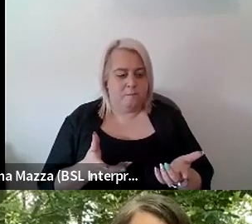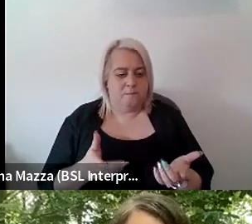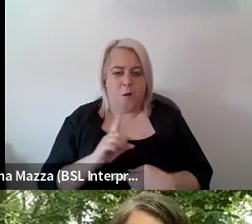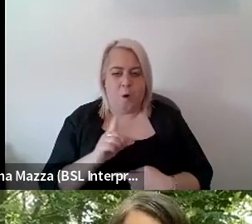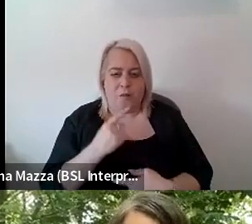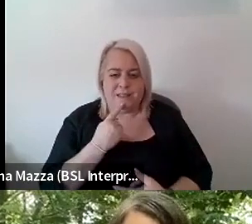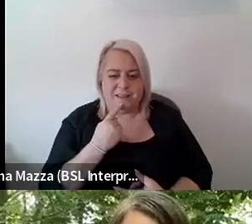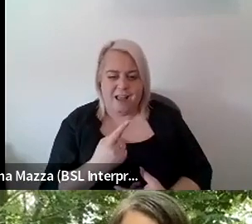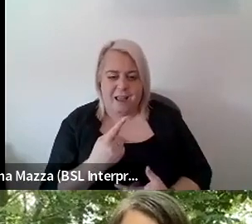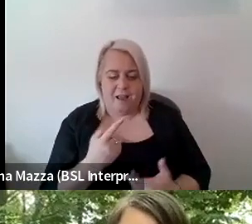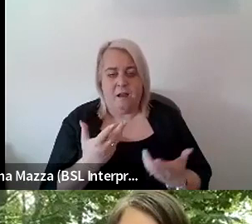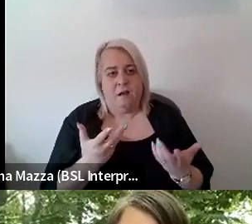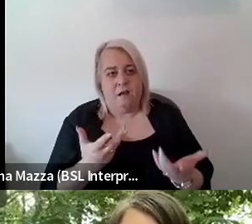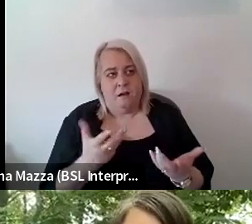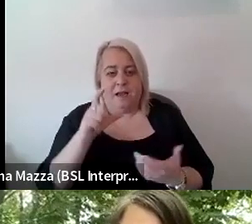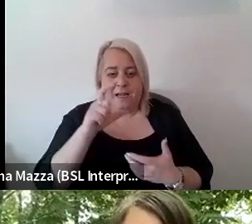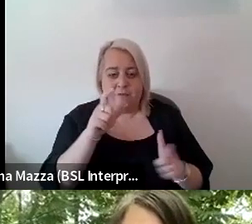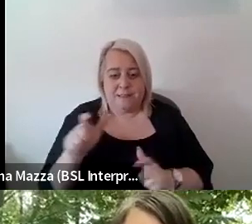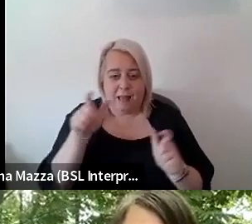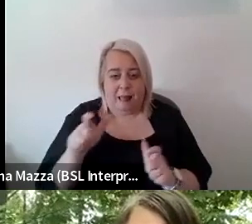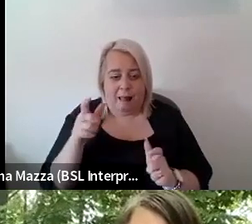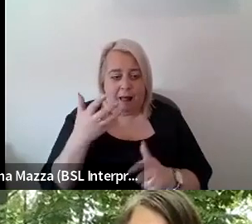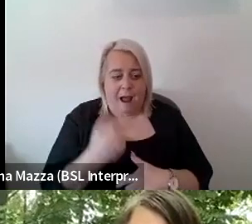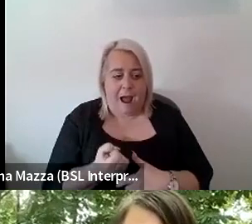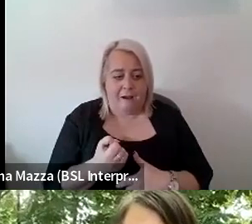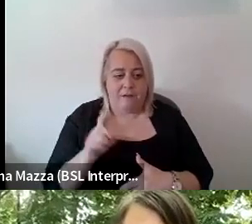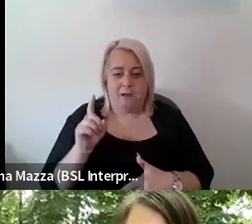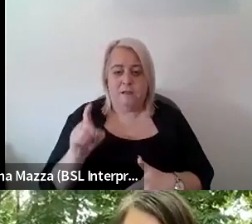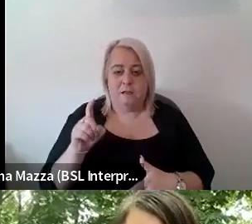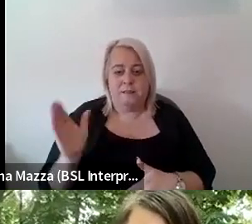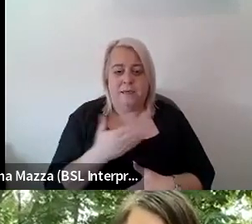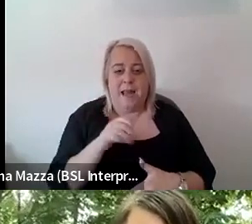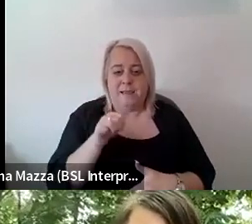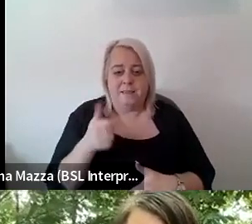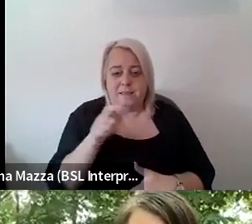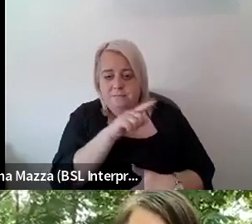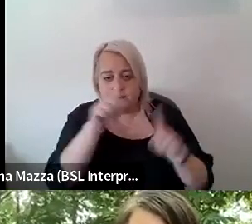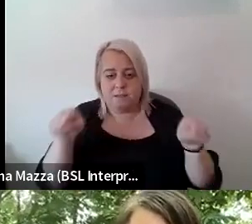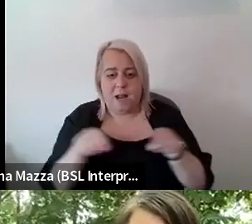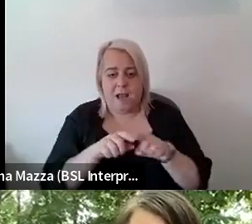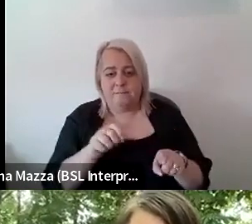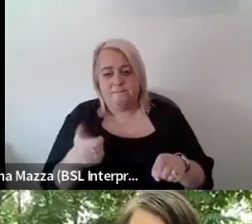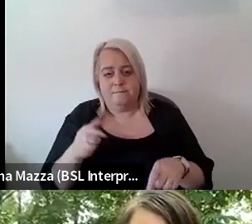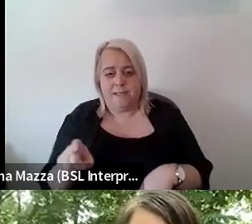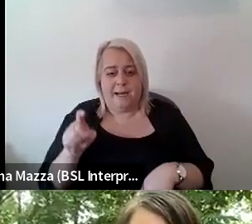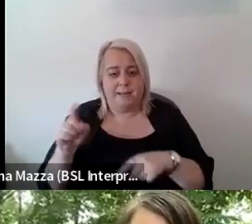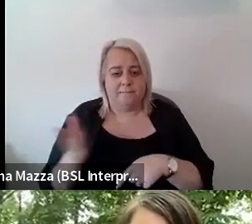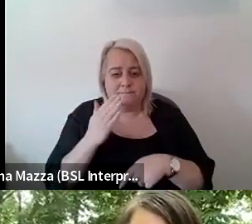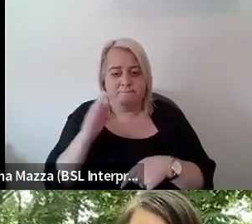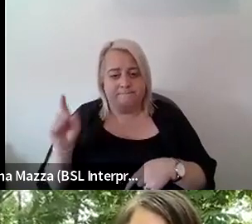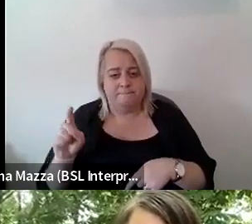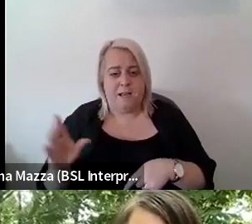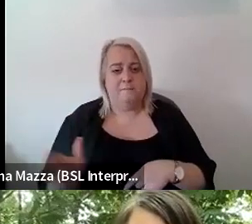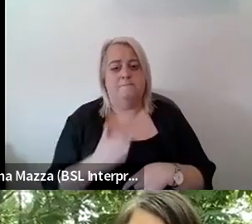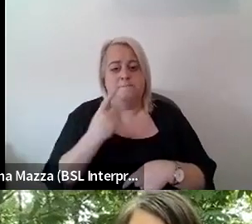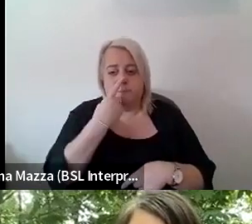you know, you can have a carousel which has a button that says next slide or whatever. Perfect. It's putting the user in control. That